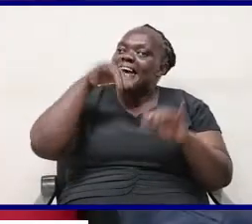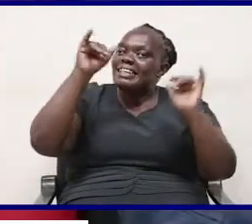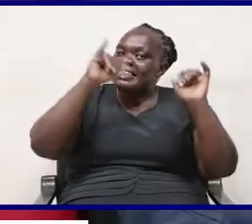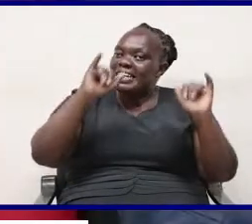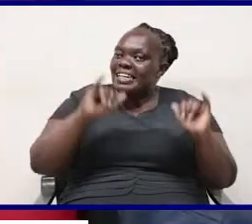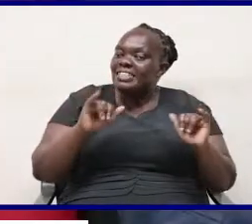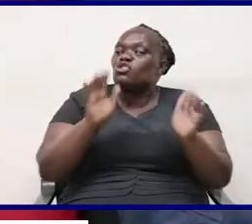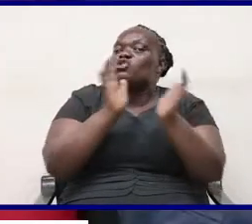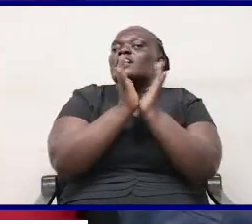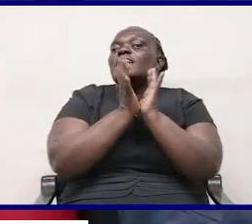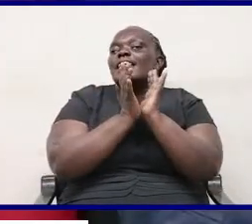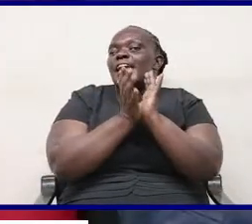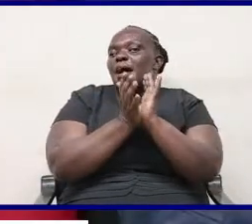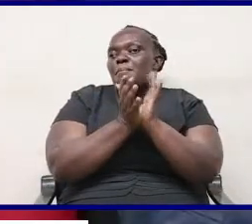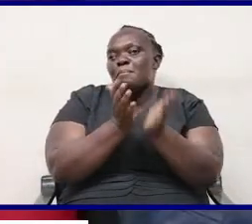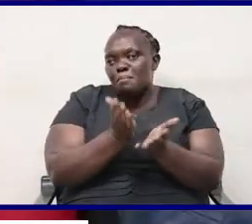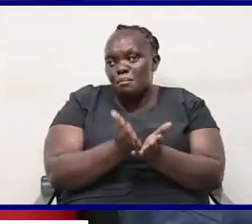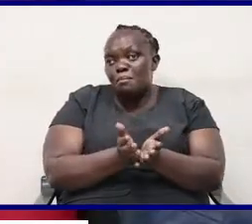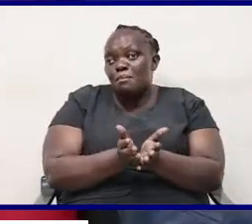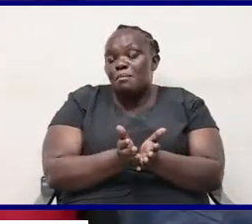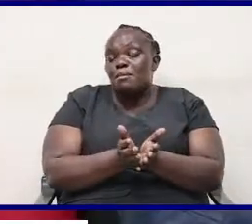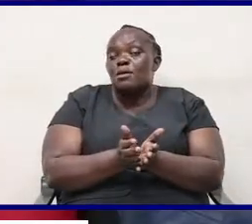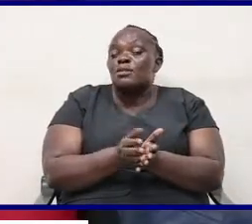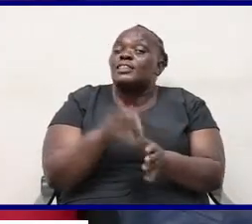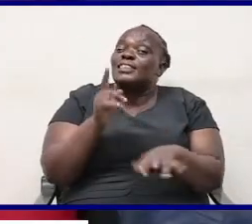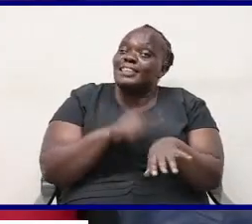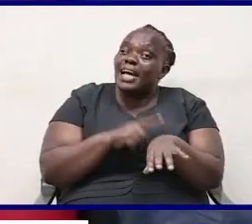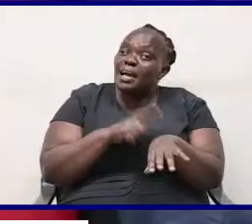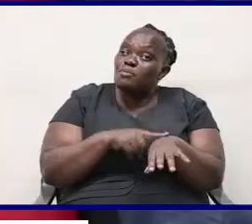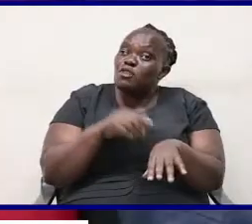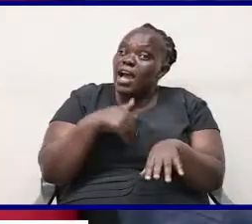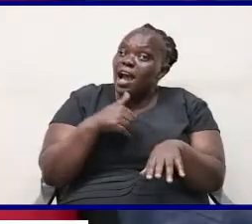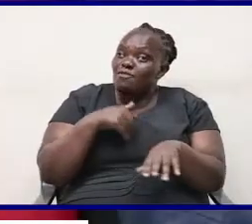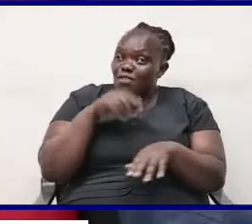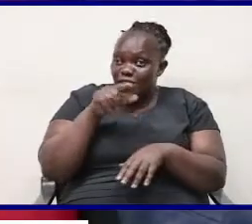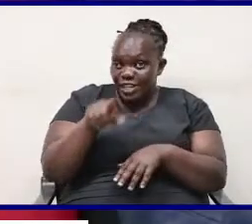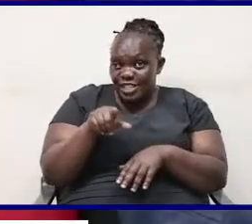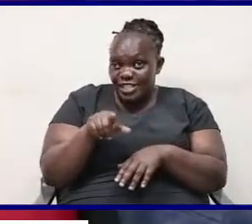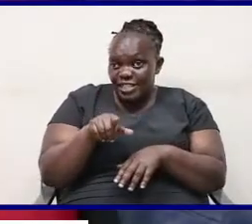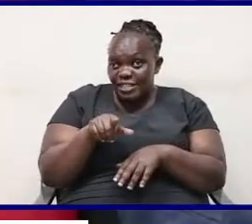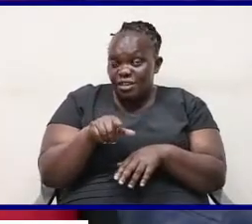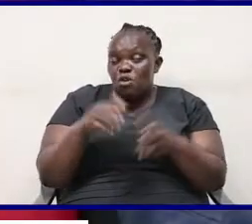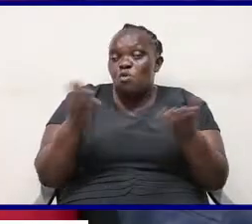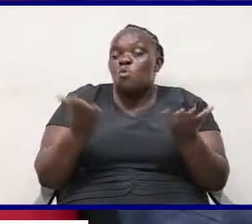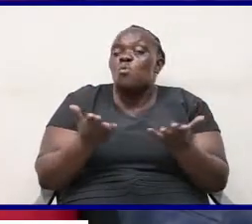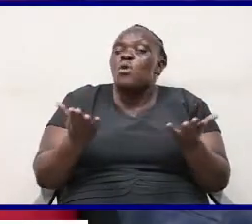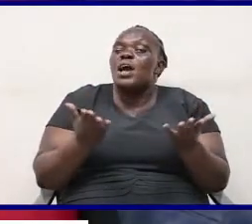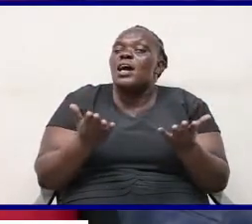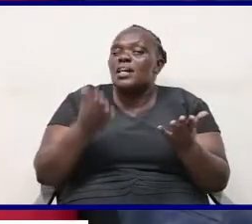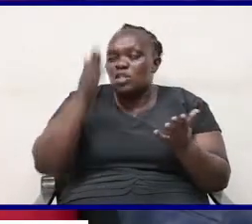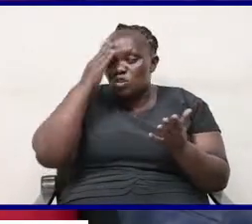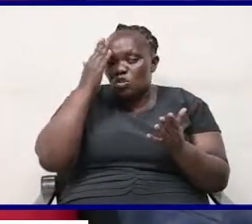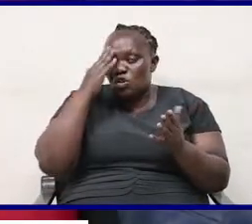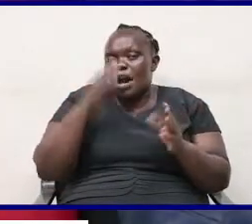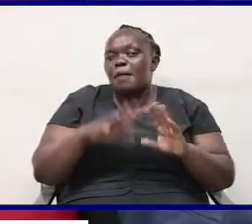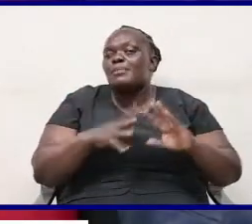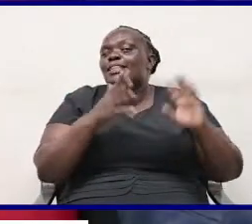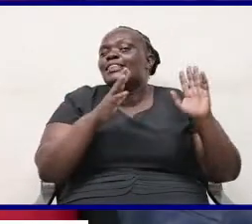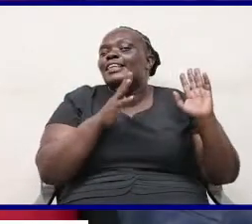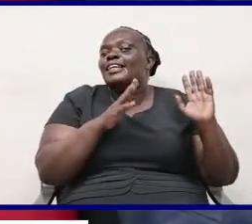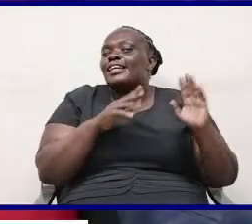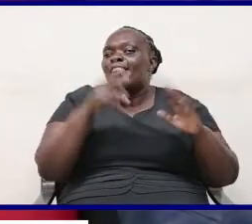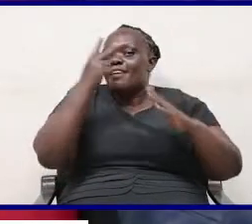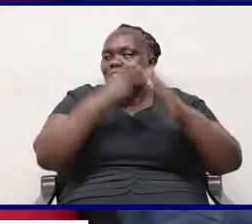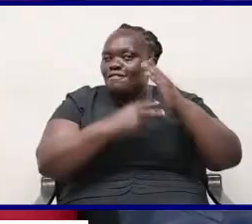International Stadium. Mm-hmm. When we have that, and that's where I really appreciate